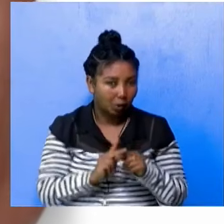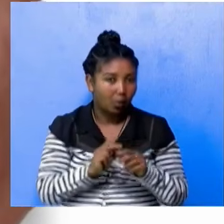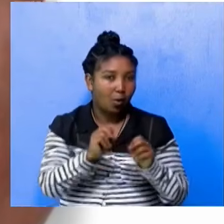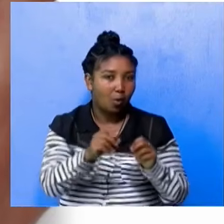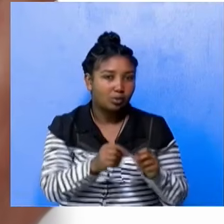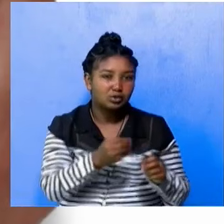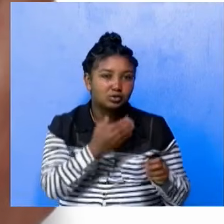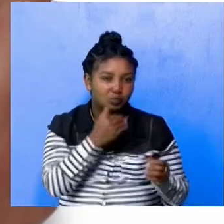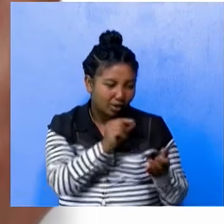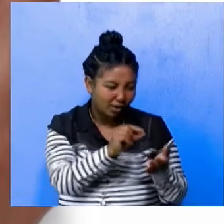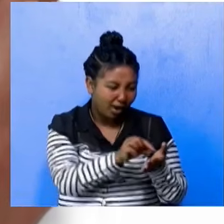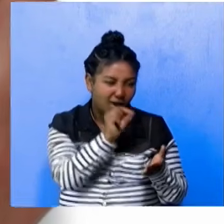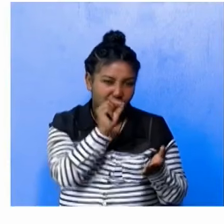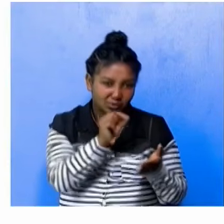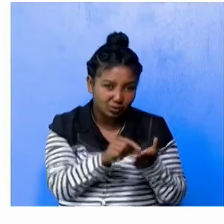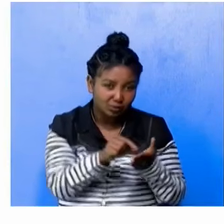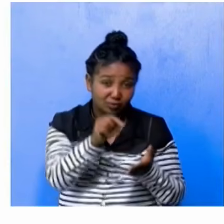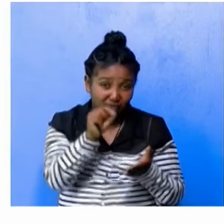be sugar.